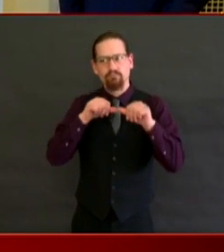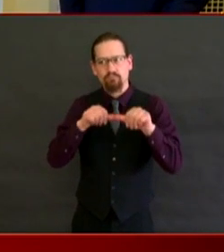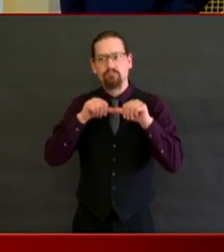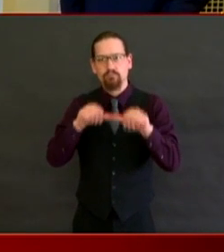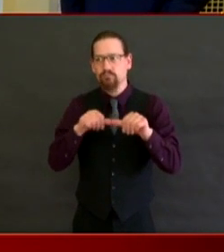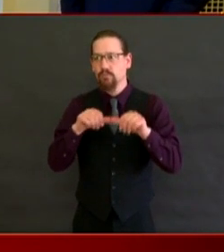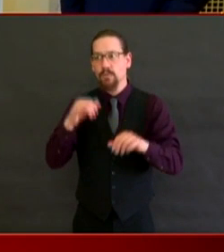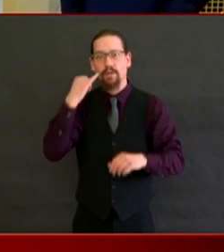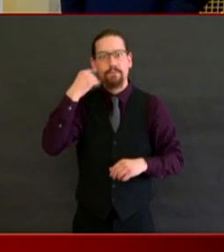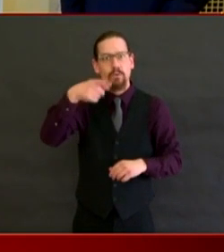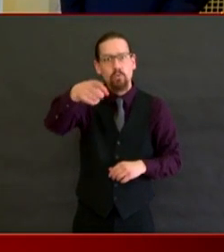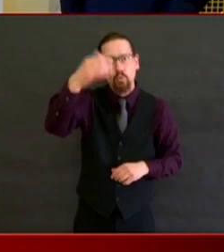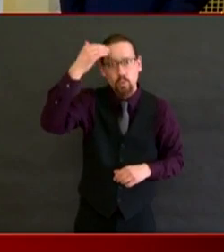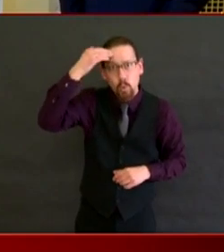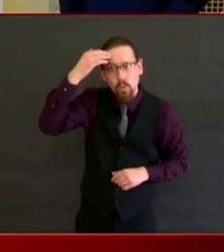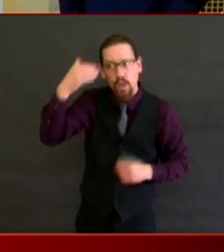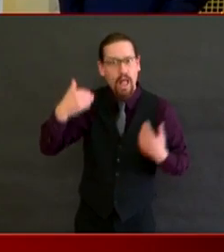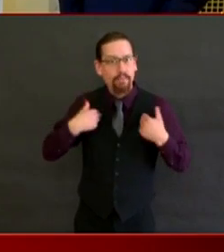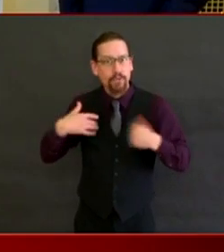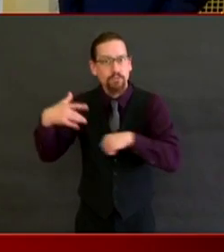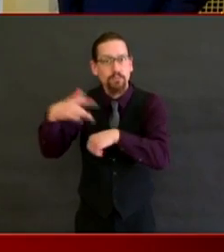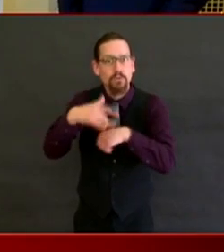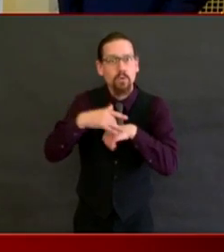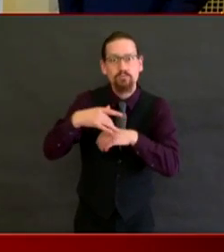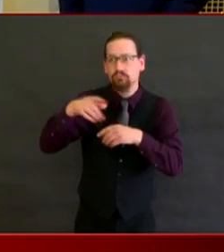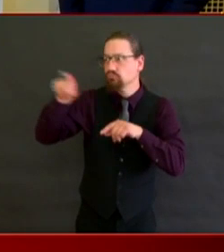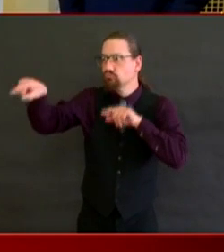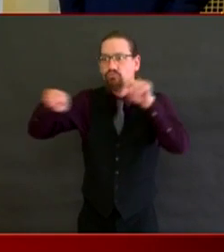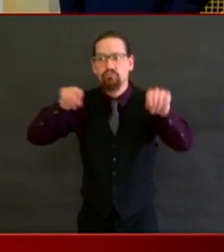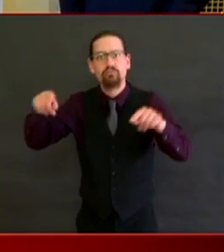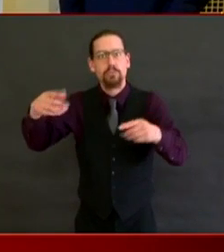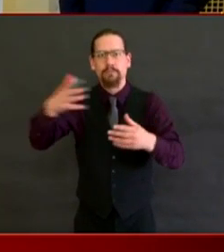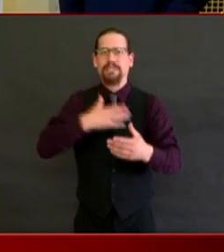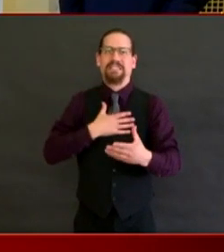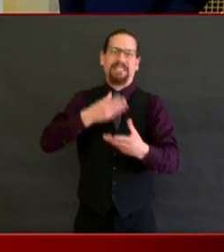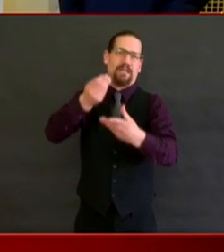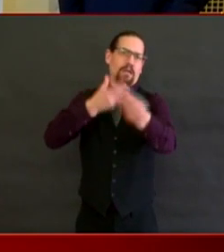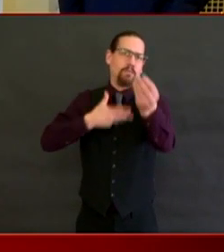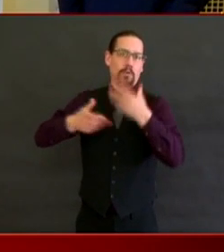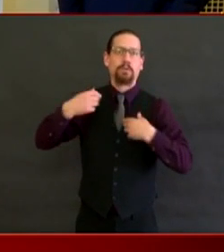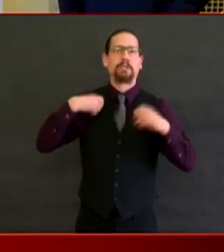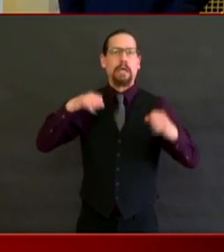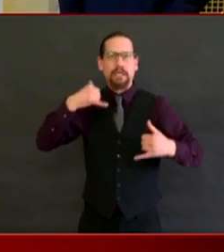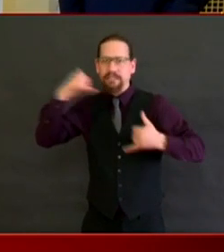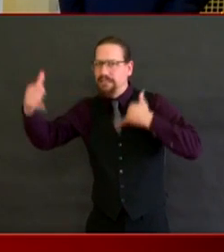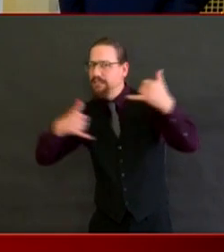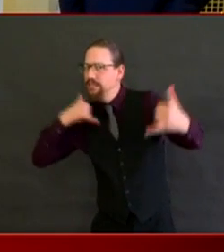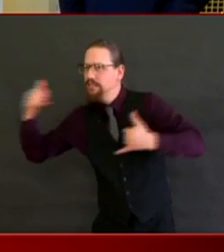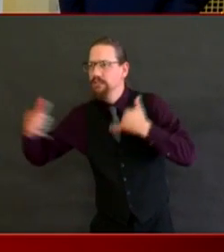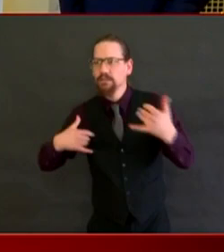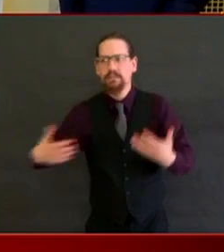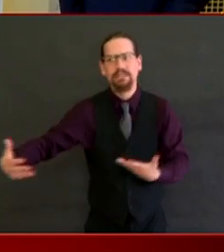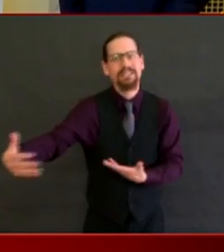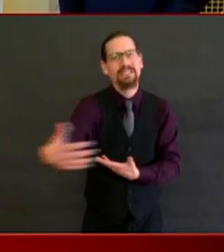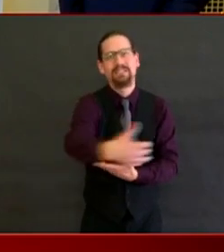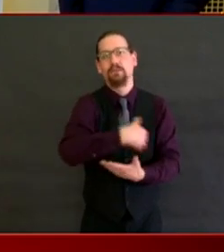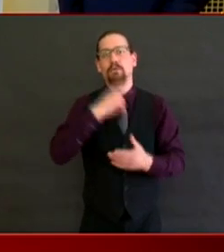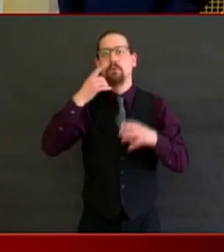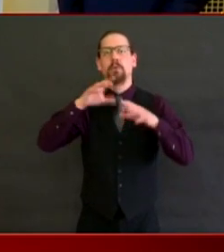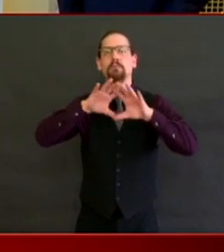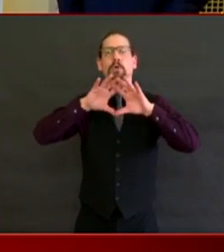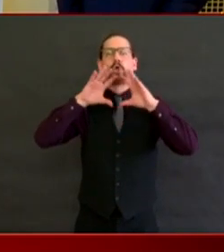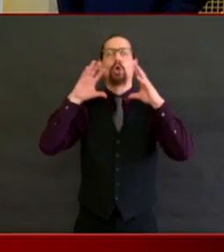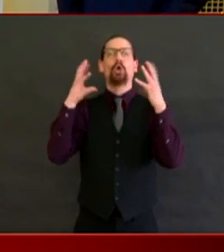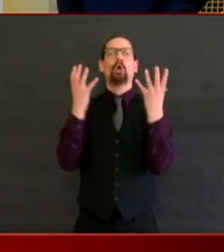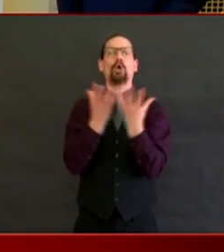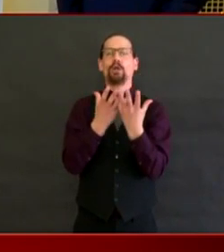know. We're chasing down every lead that we can, because like I've said before, it's a global fight. I'm in the fight every day with every other state and many